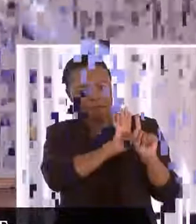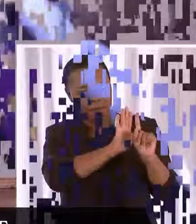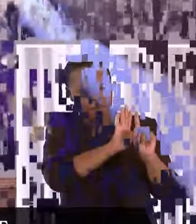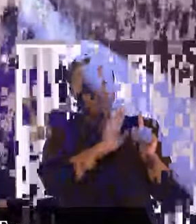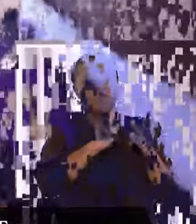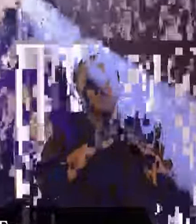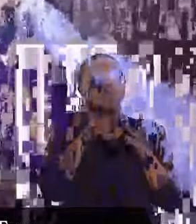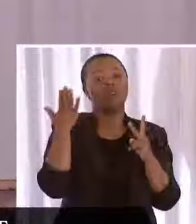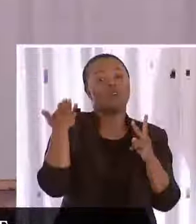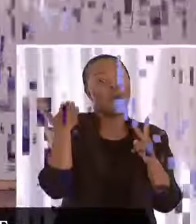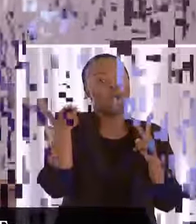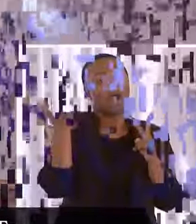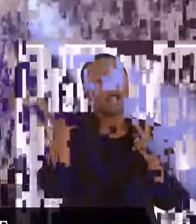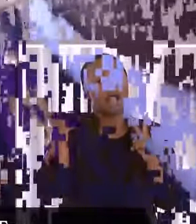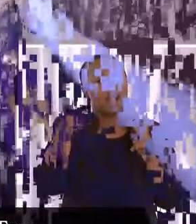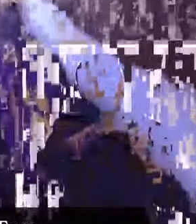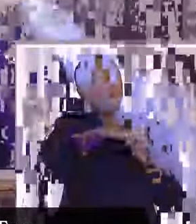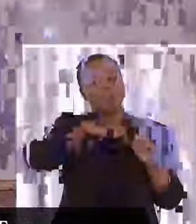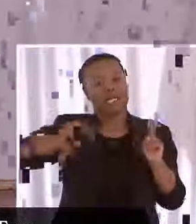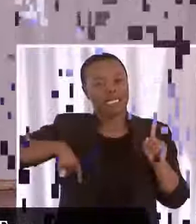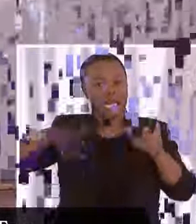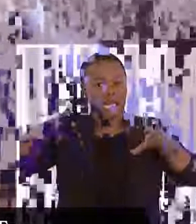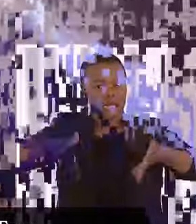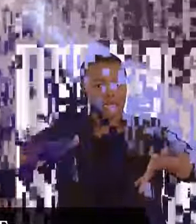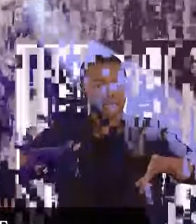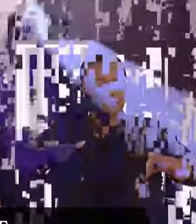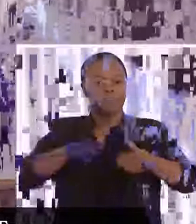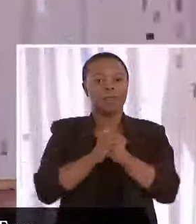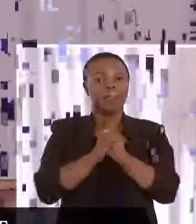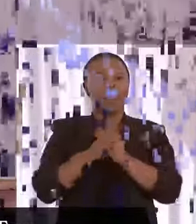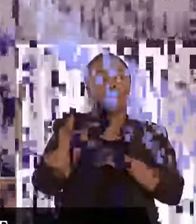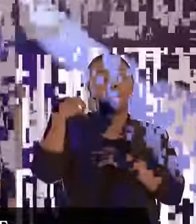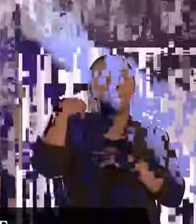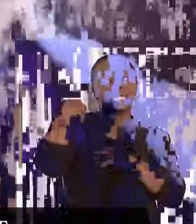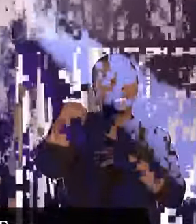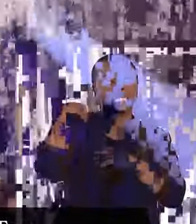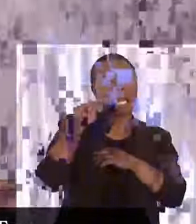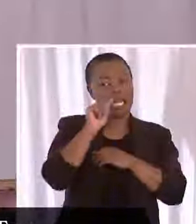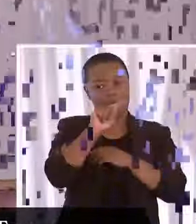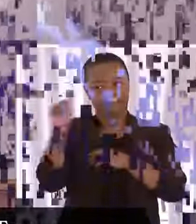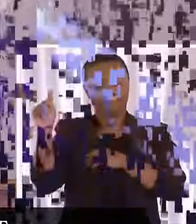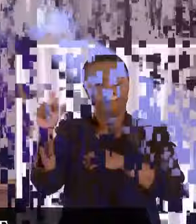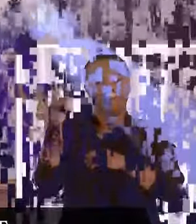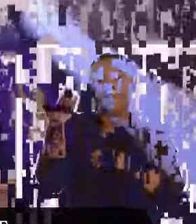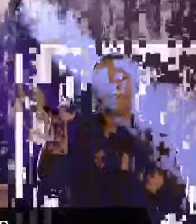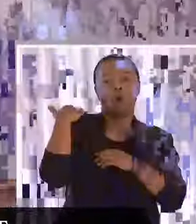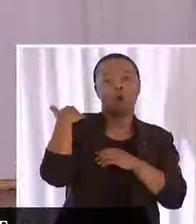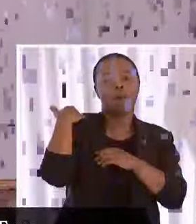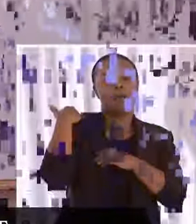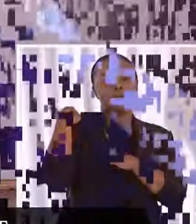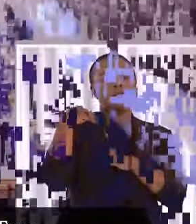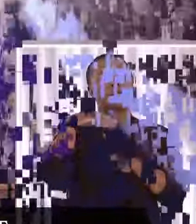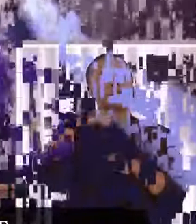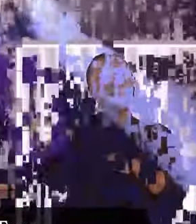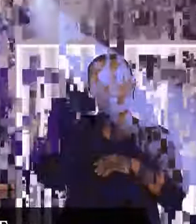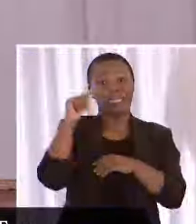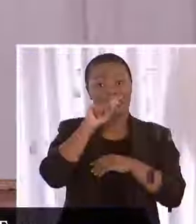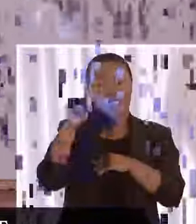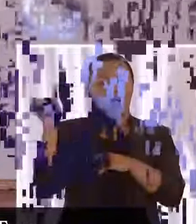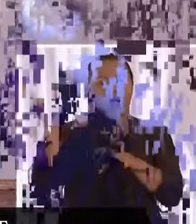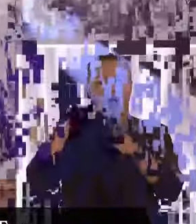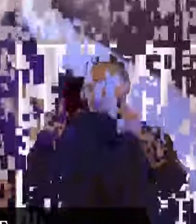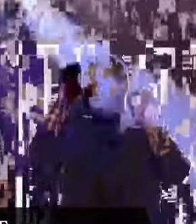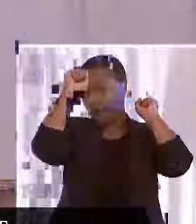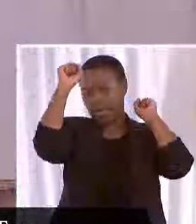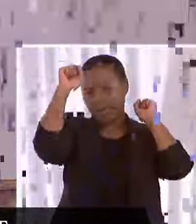former presidents, the presence of ministers and former ministers, the presence of ambassadors and